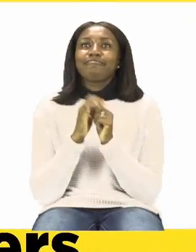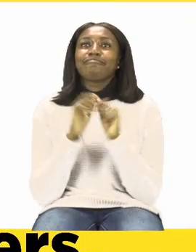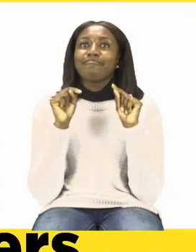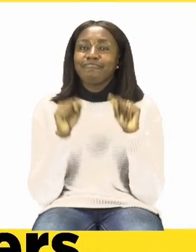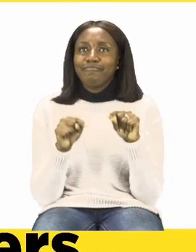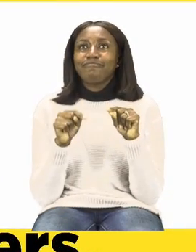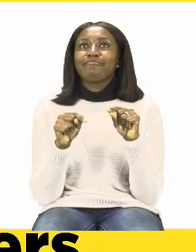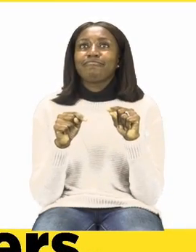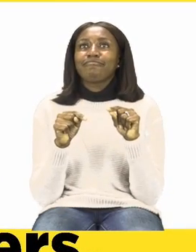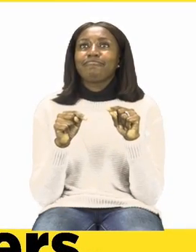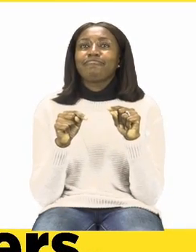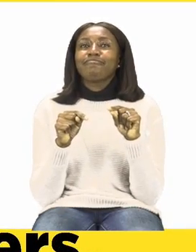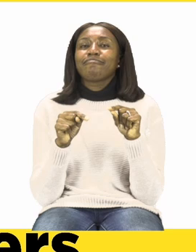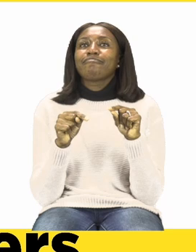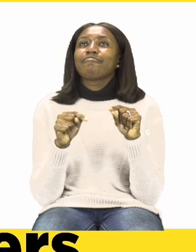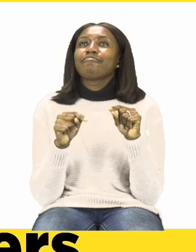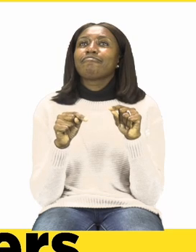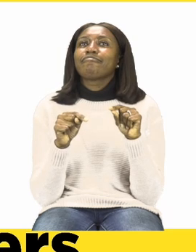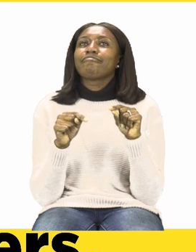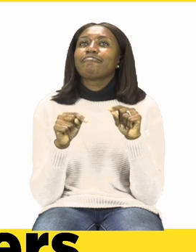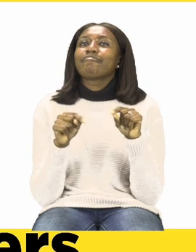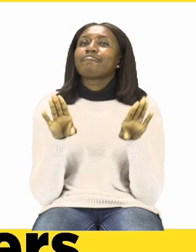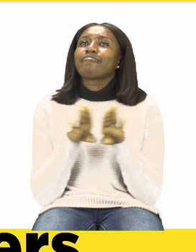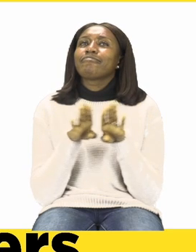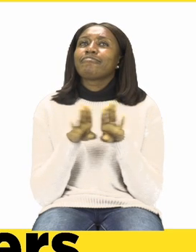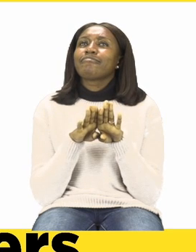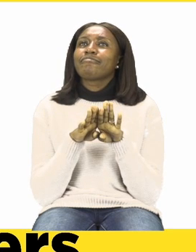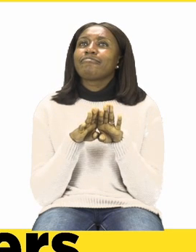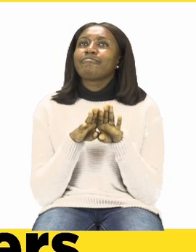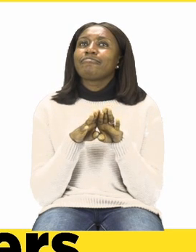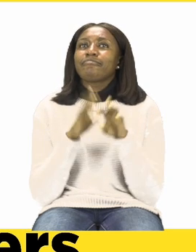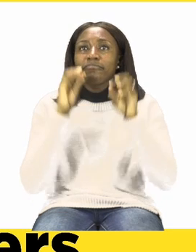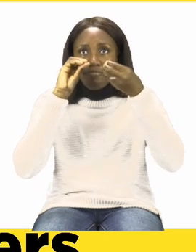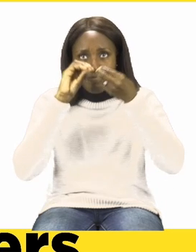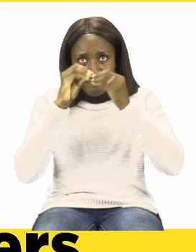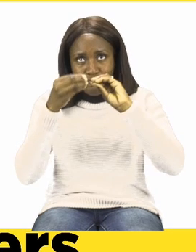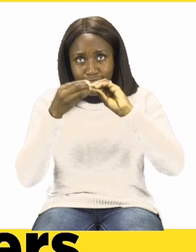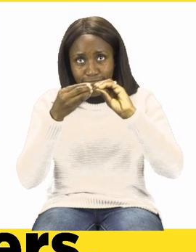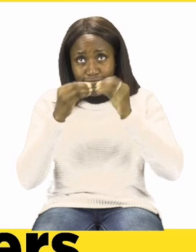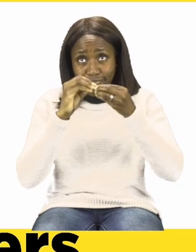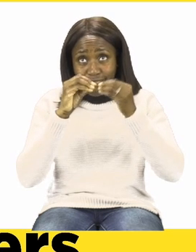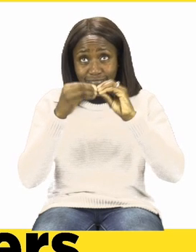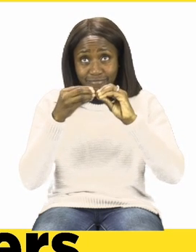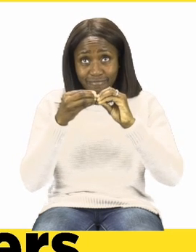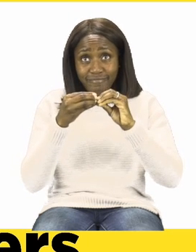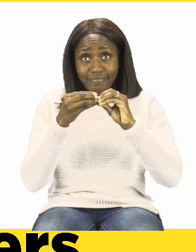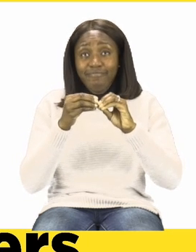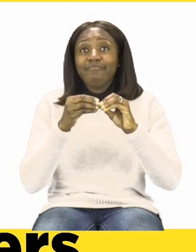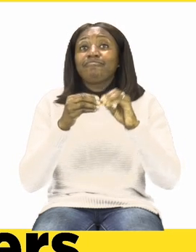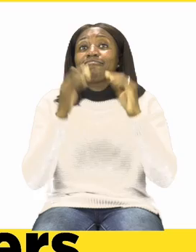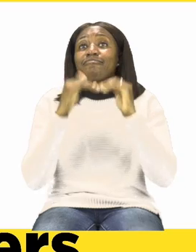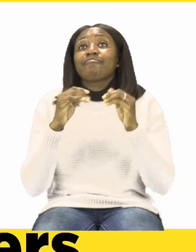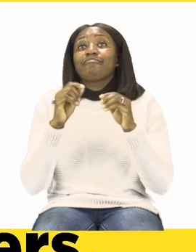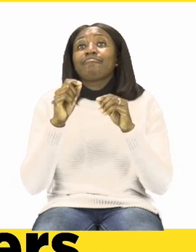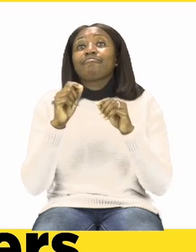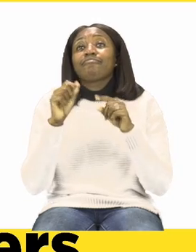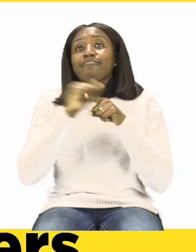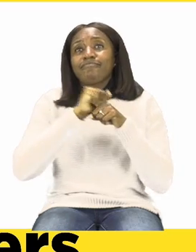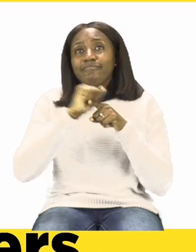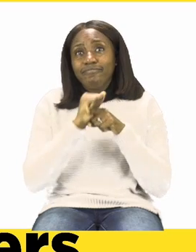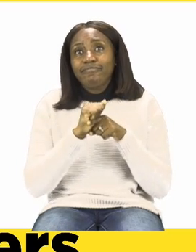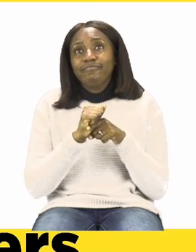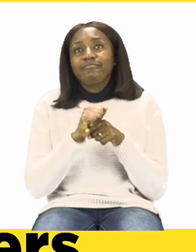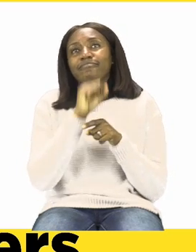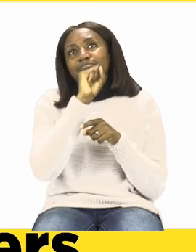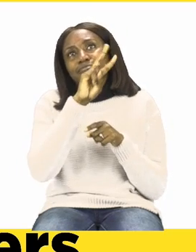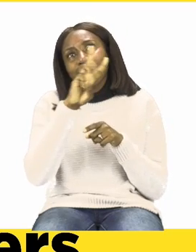Now, our lesson for today, we will learn about numbers,